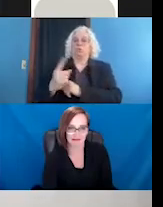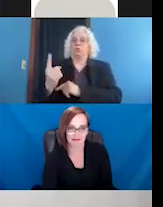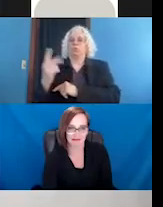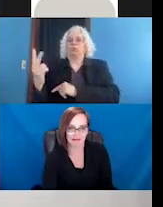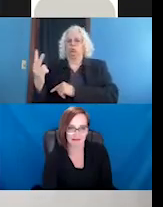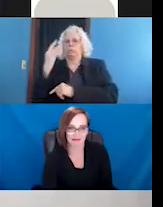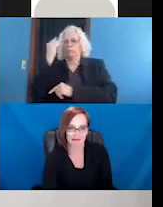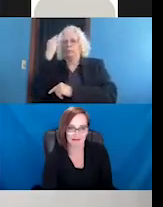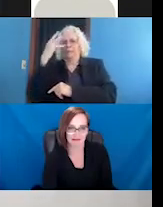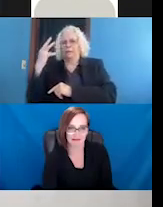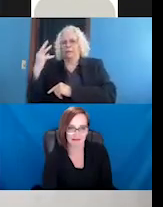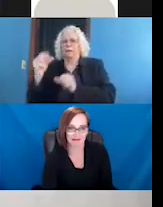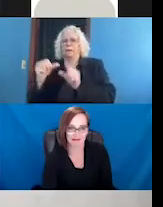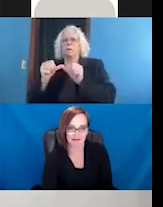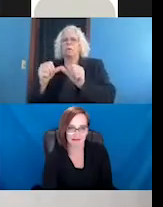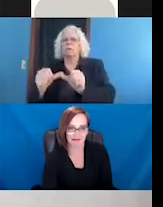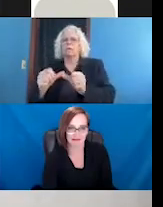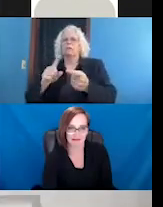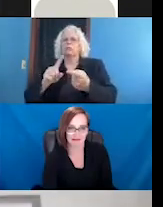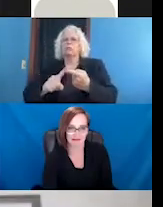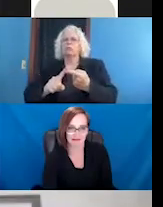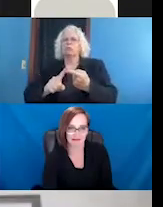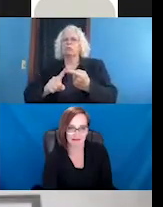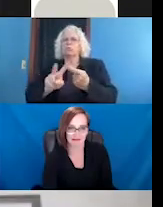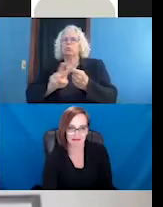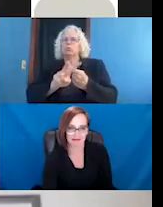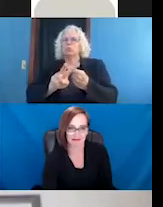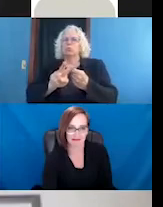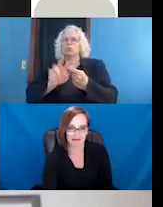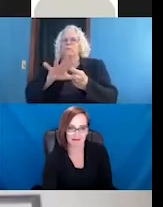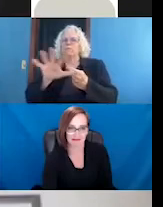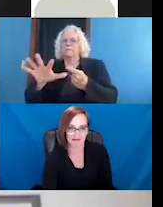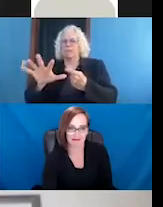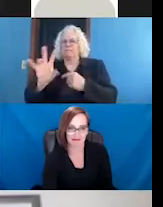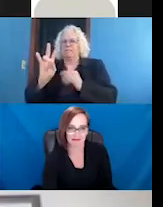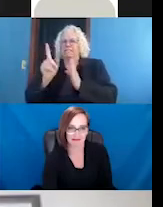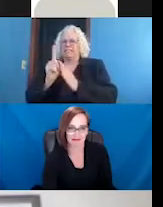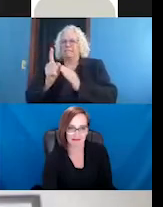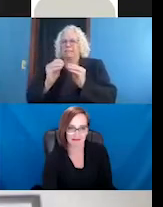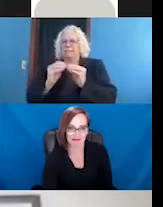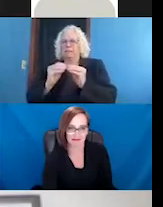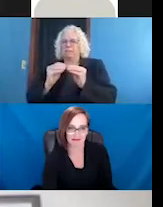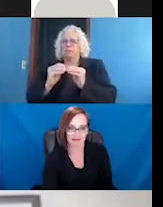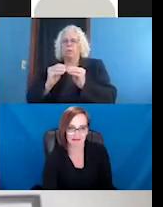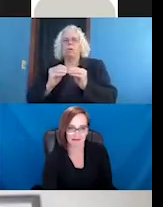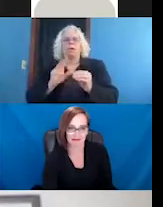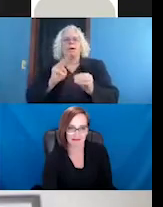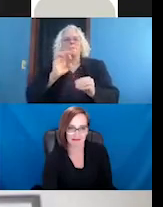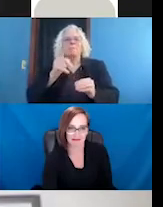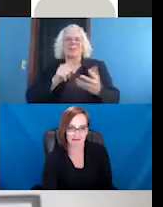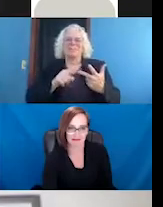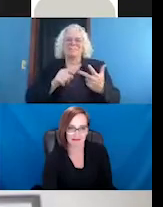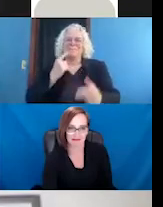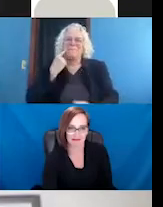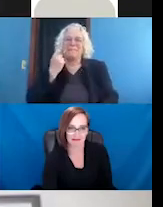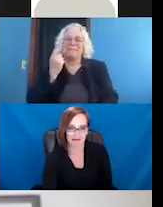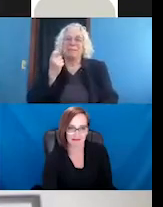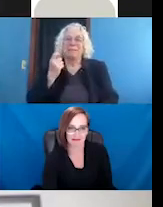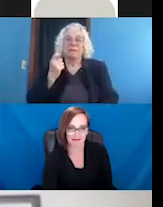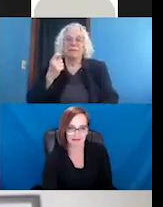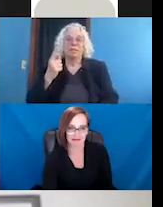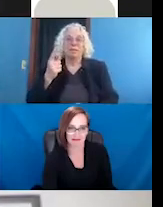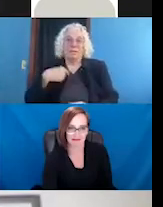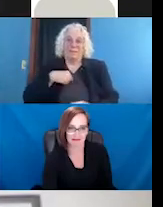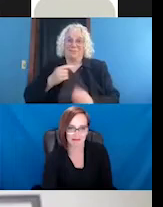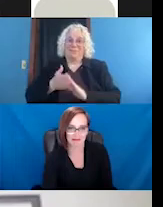until 2:55, another 6-7 minutes. But Marcus, I'm laughing because we run 2 alternative schools, as you know, and I